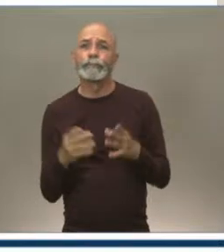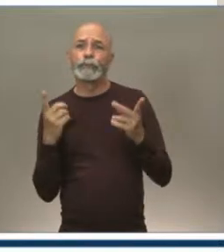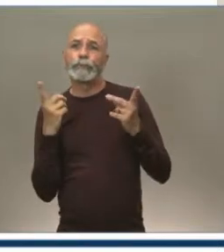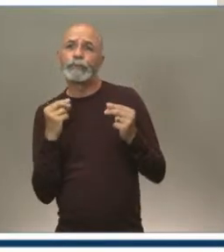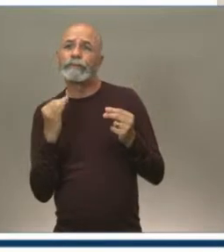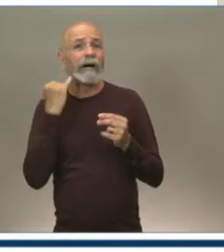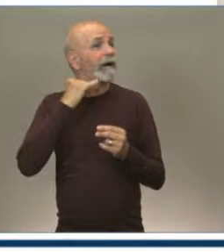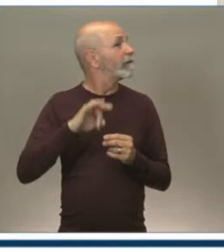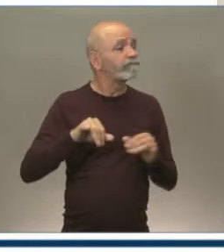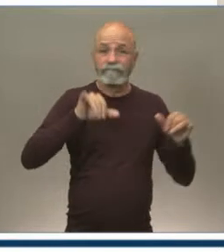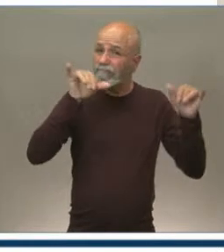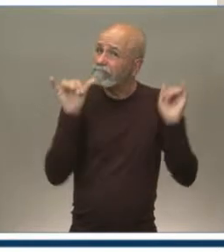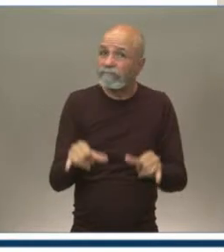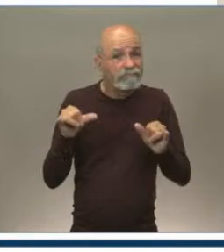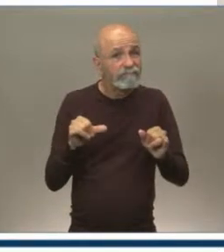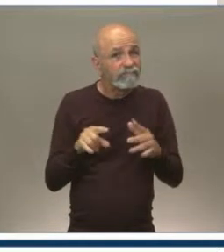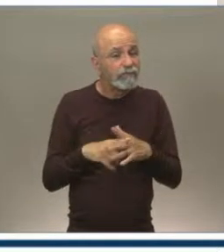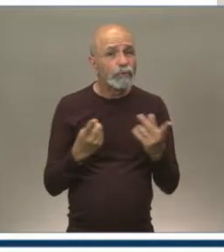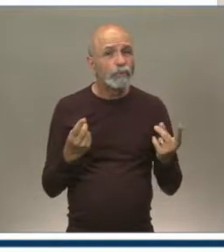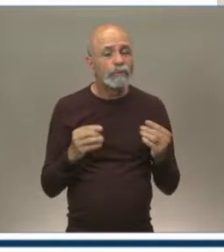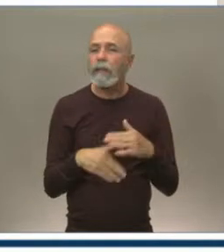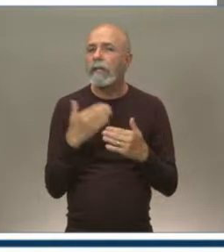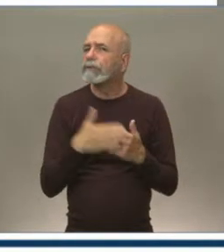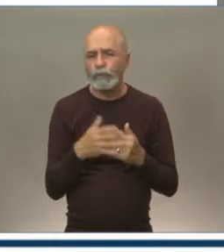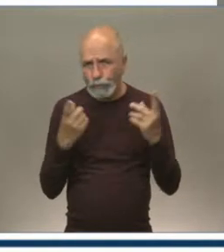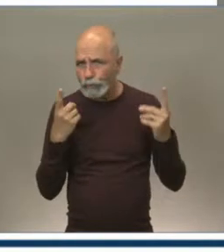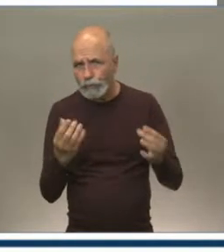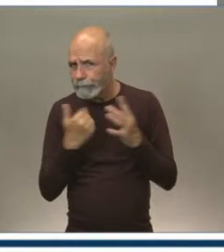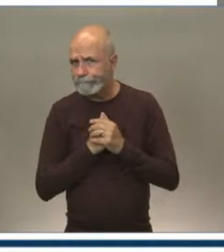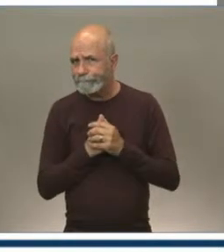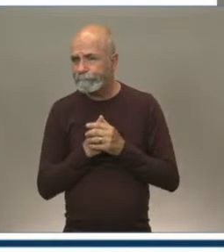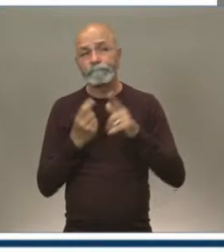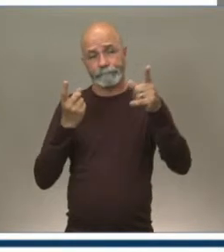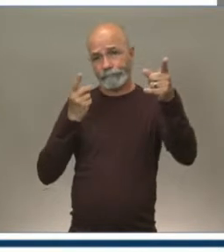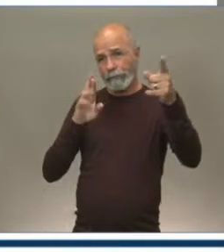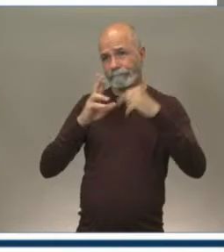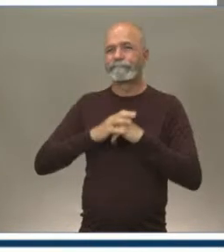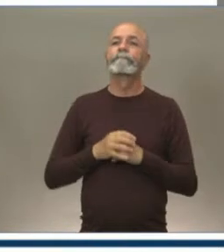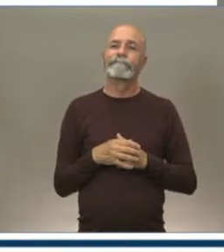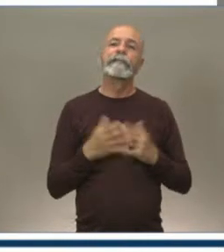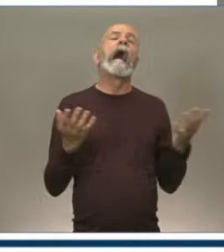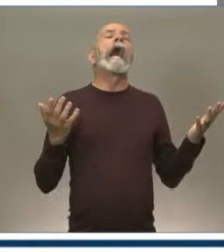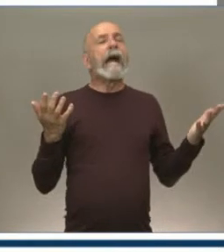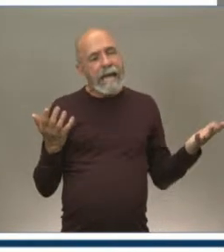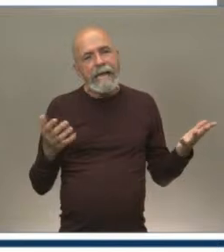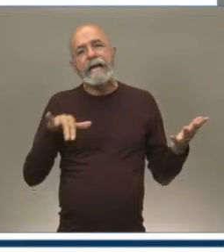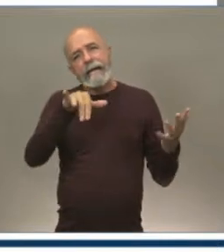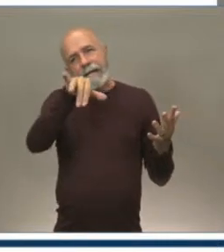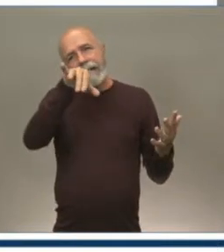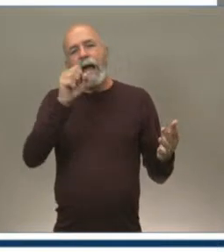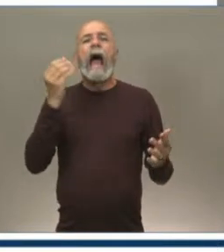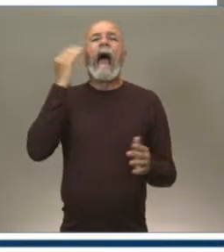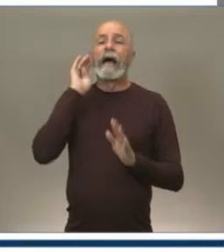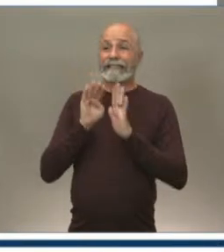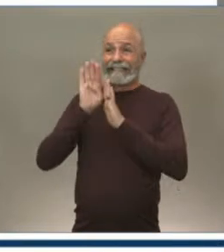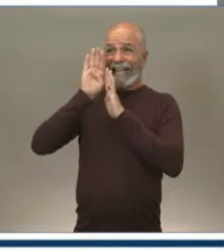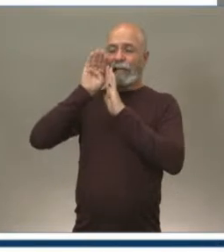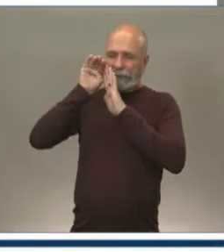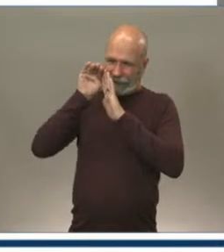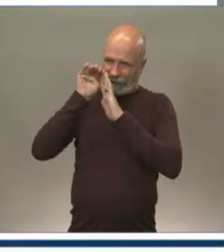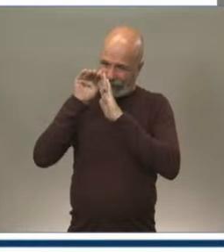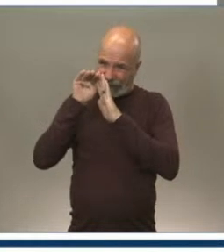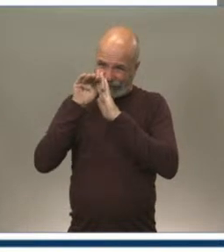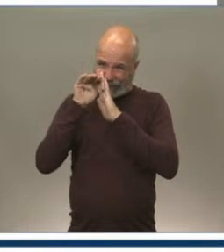improvement? So I think we certainly are seeing a slow trend downward. It's just not as fast as we'd like to. It's a reality